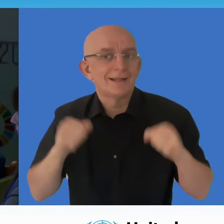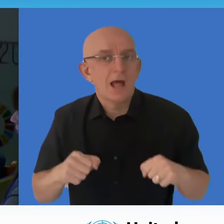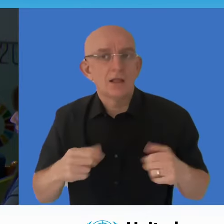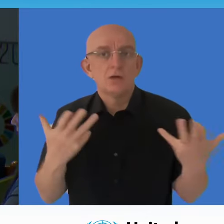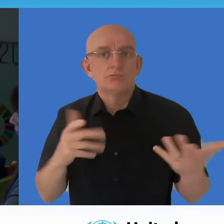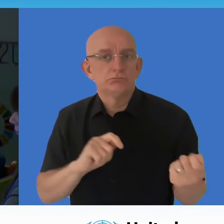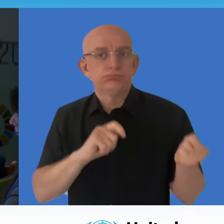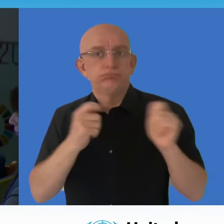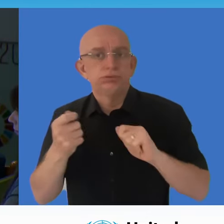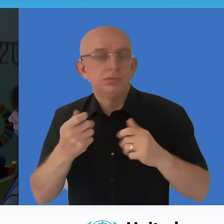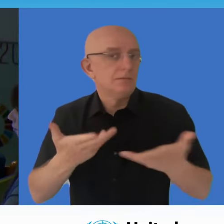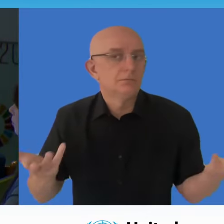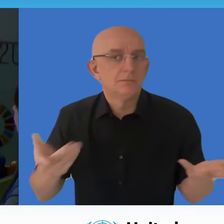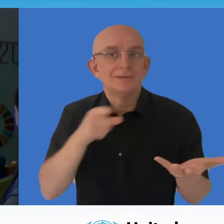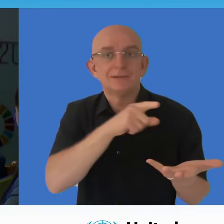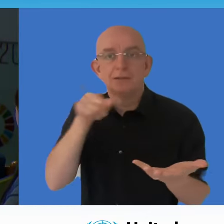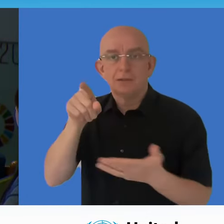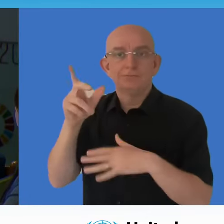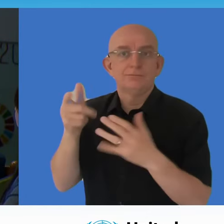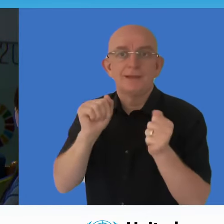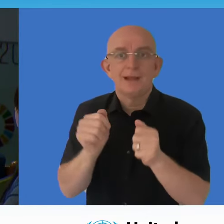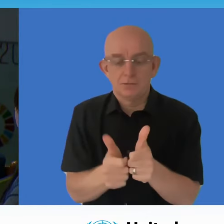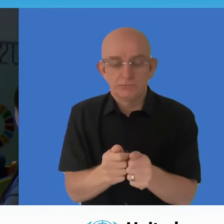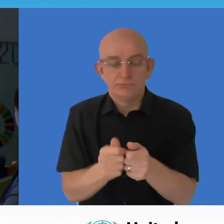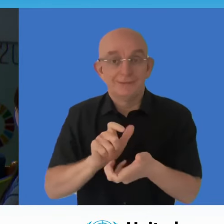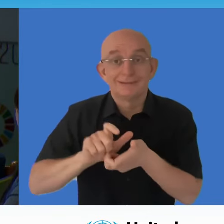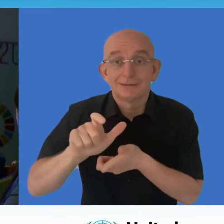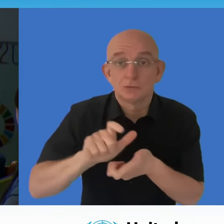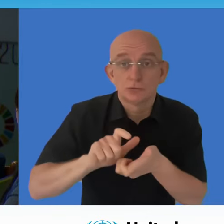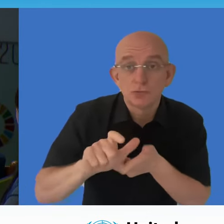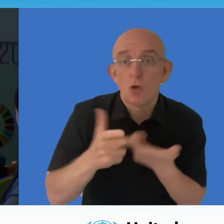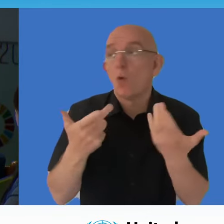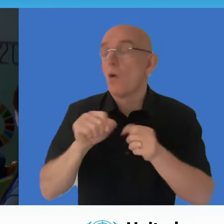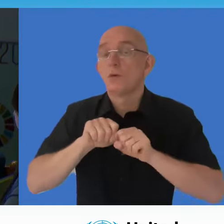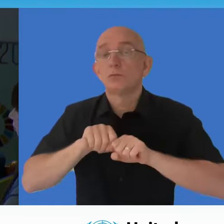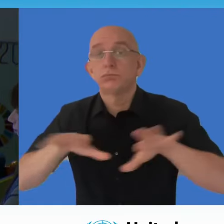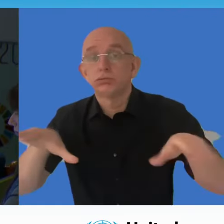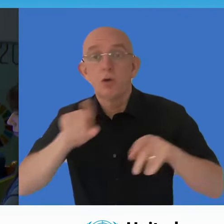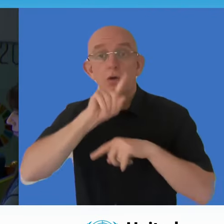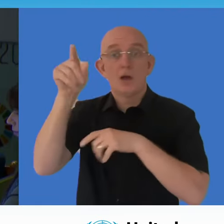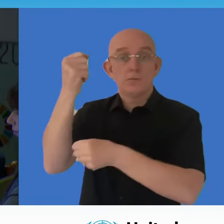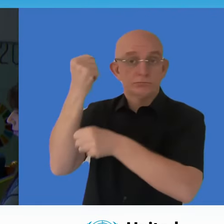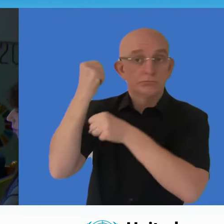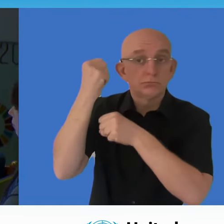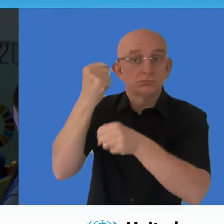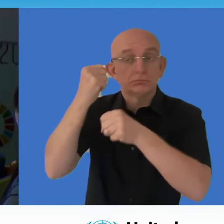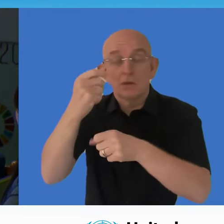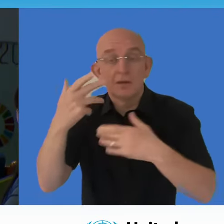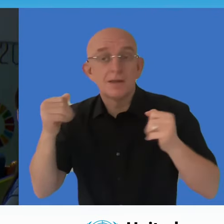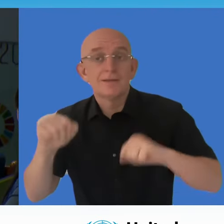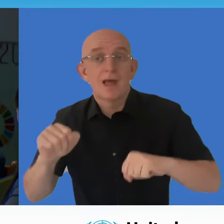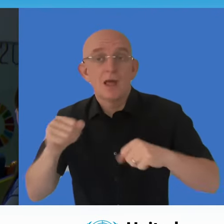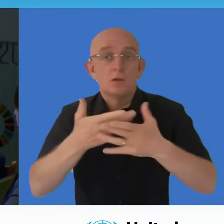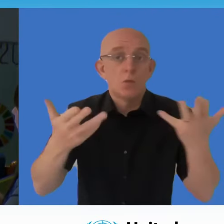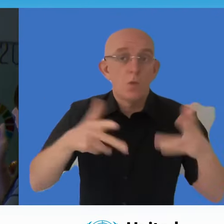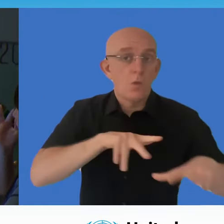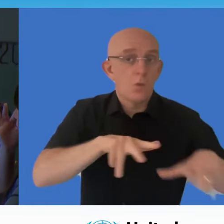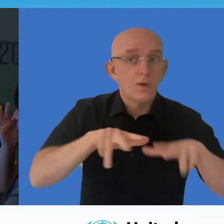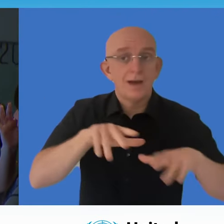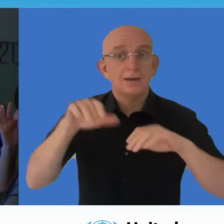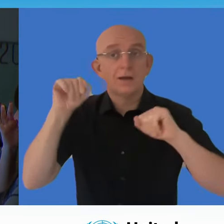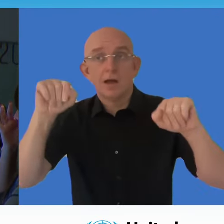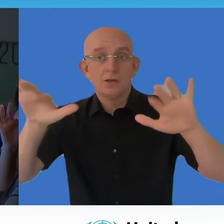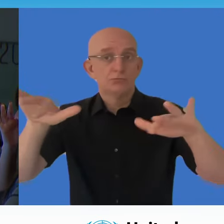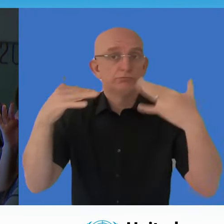our demands are heard. We organize local campaigns that tackle local issues that are aligned with the